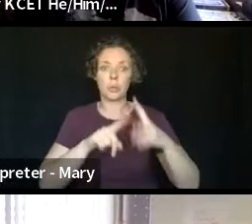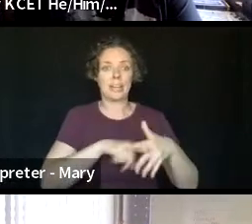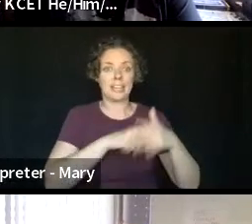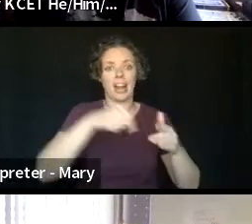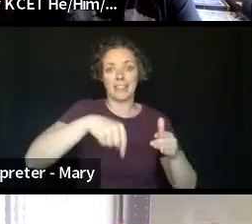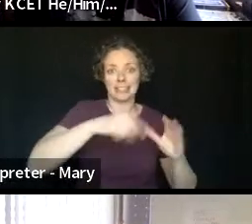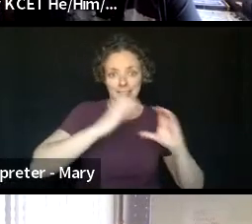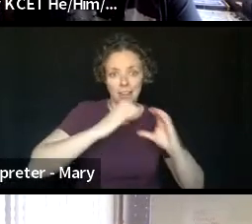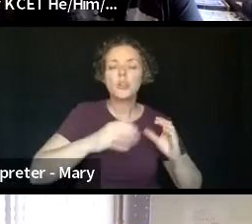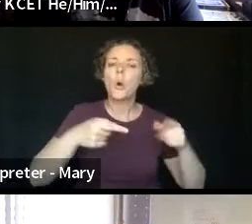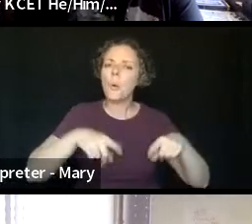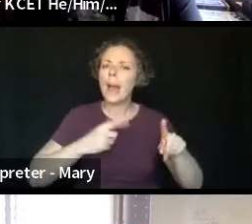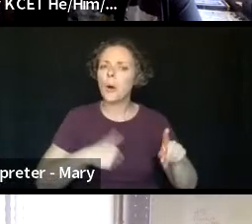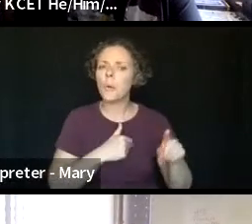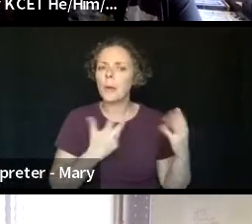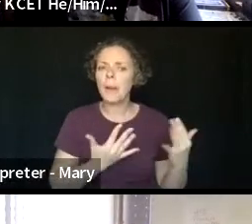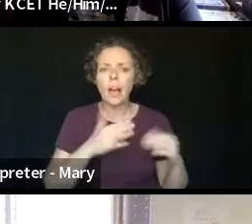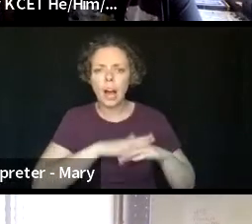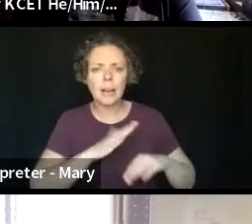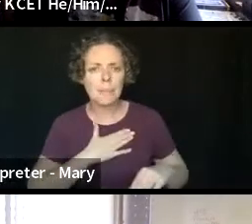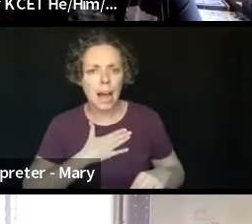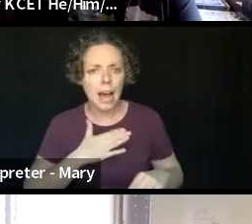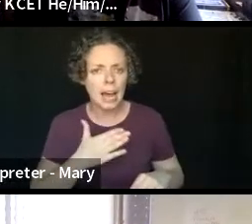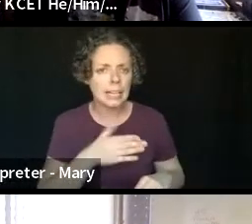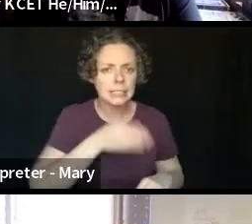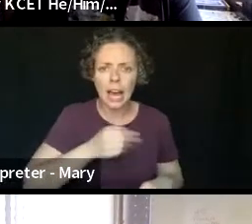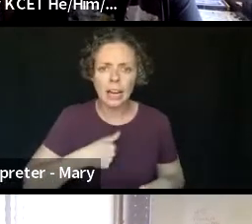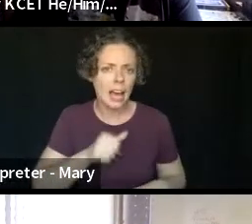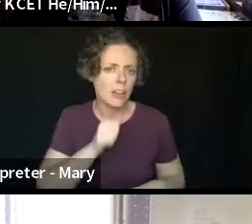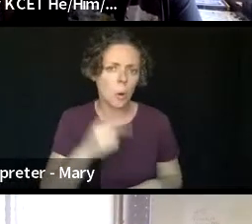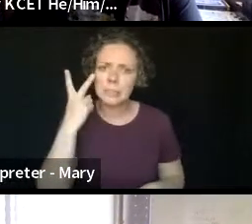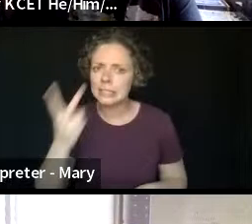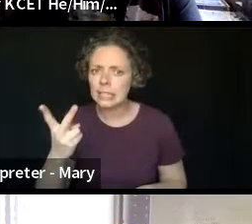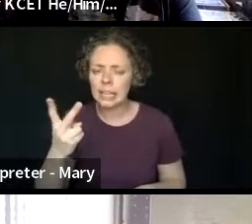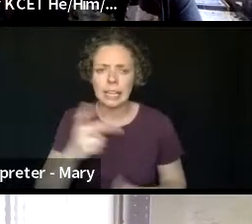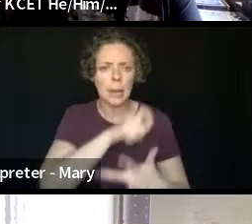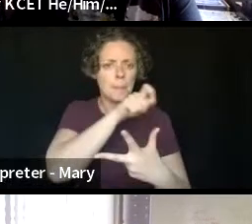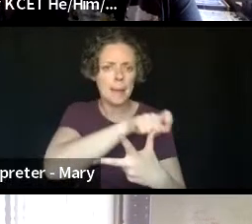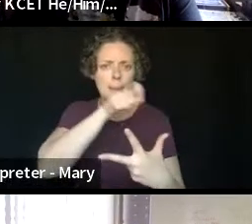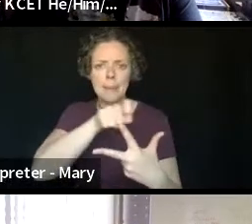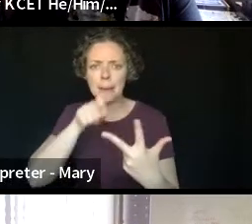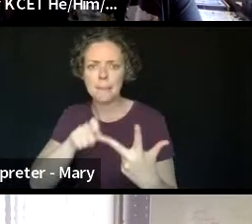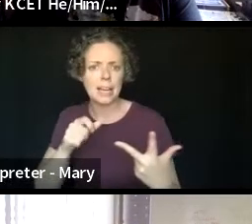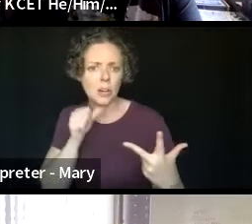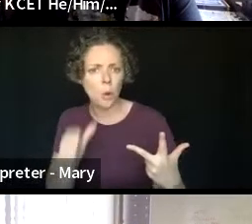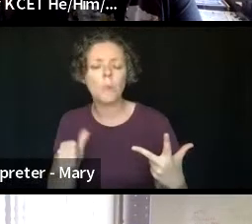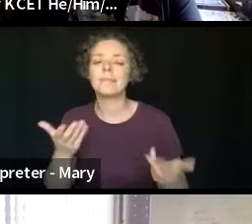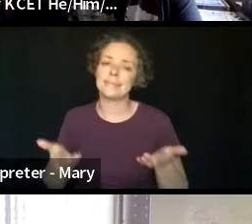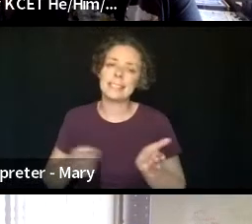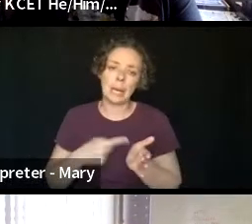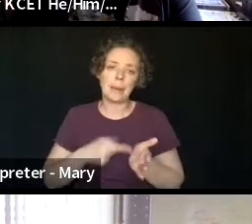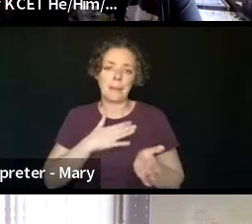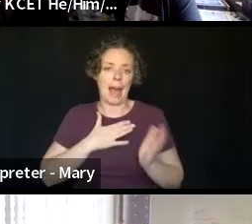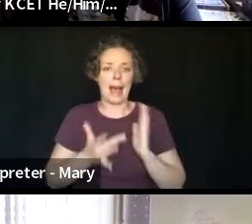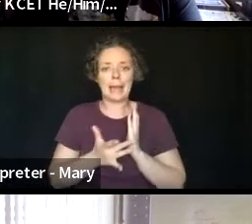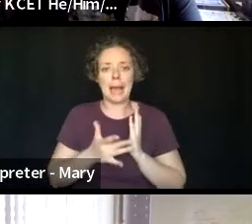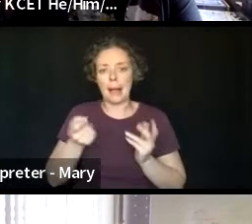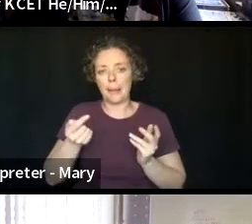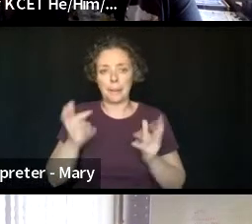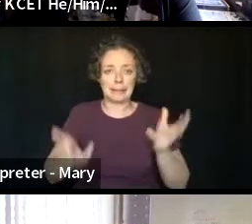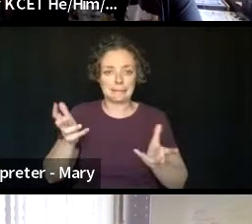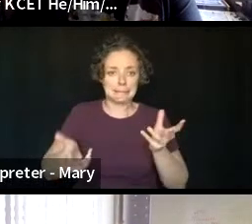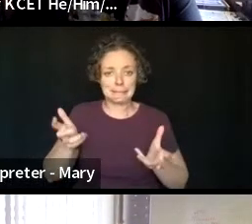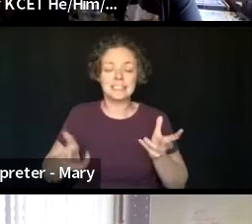while we wait, on my side, I'm not seeing the pins, but my technology is sometimes wonky. So I'm just going to keep